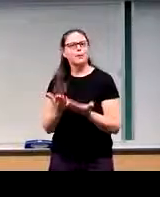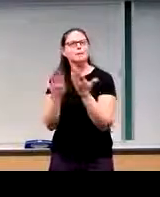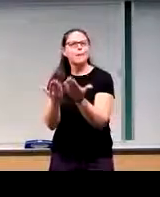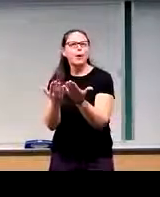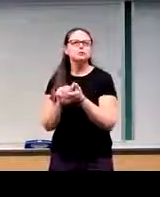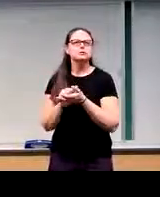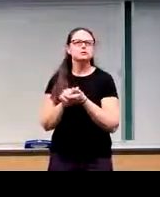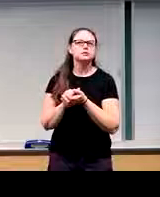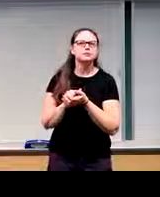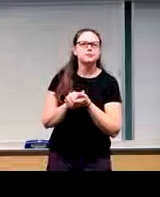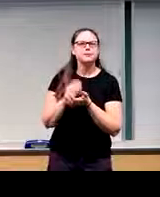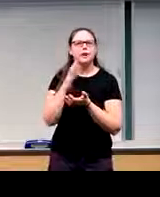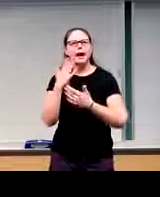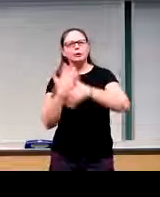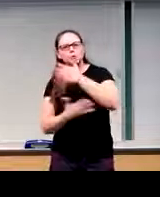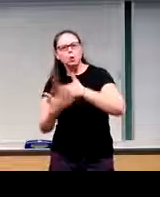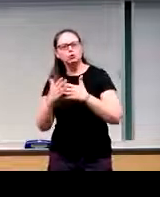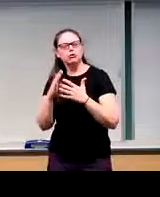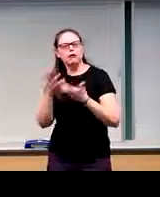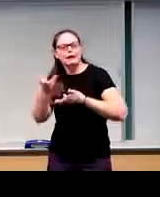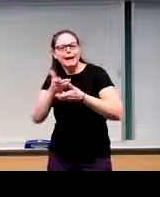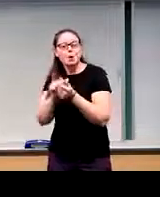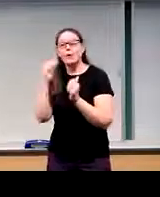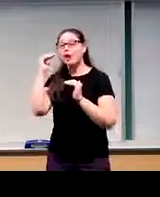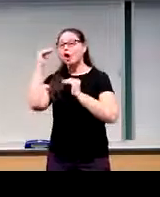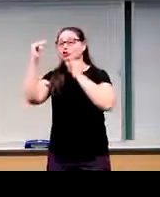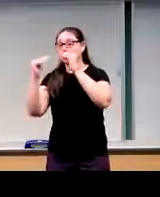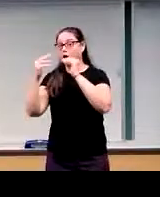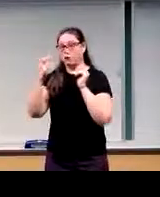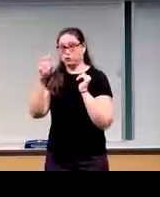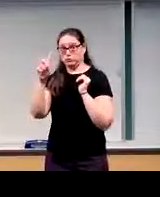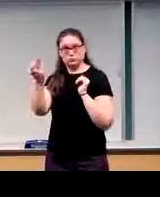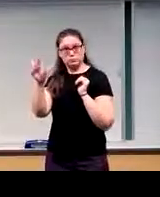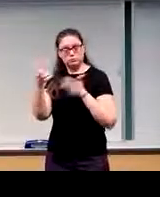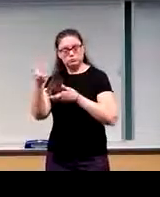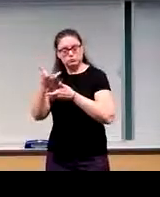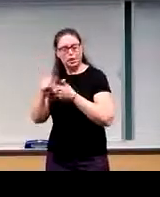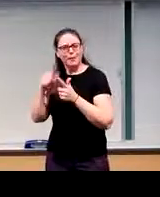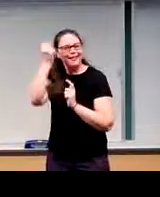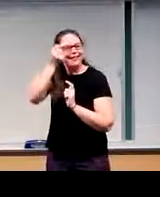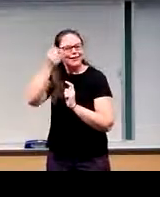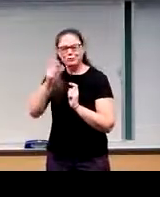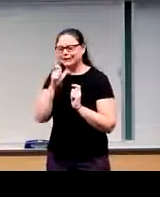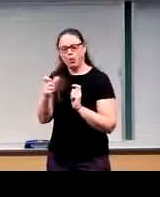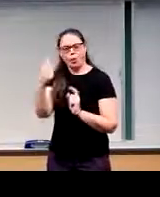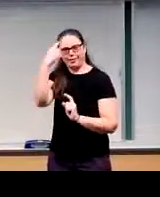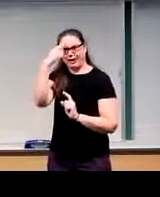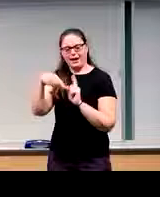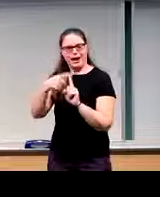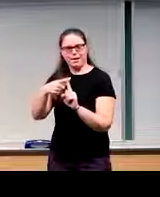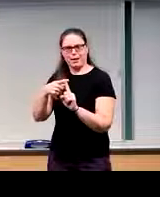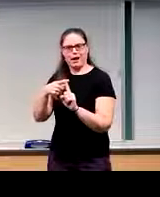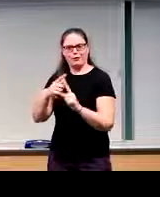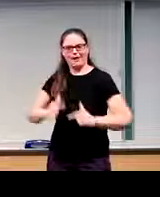a decline in social engagement in older adulthood, but these theories do not factor in aspects of the